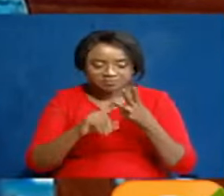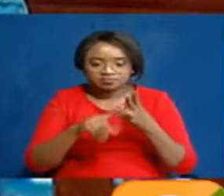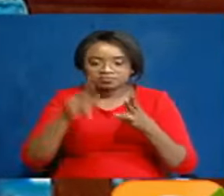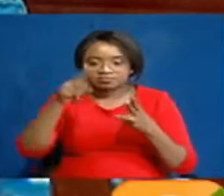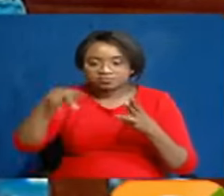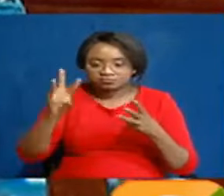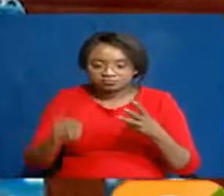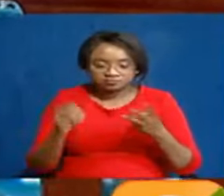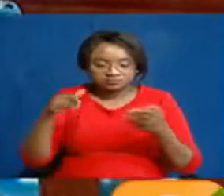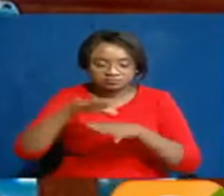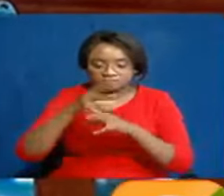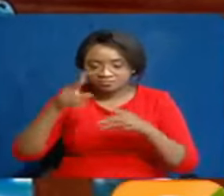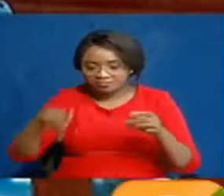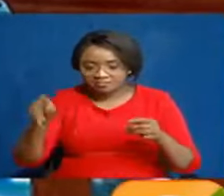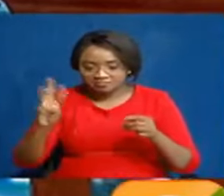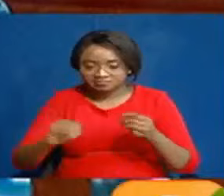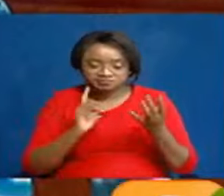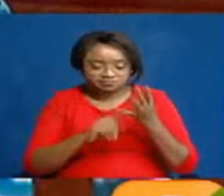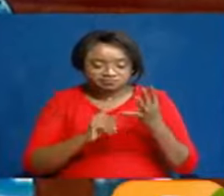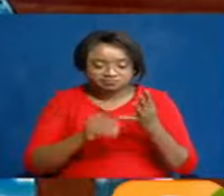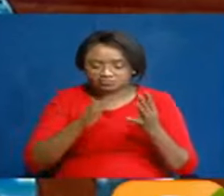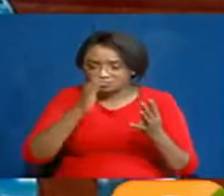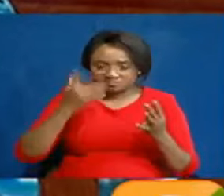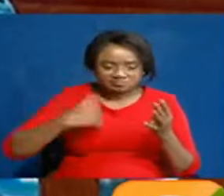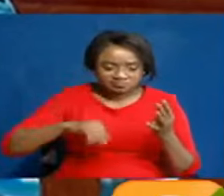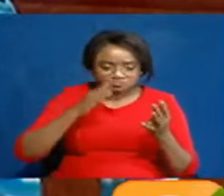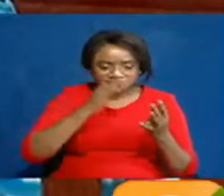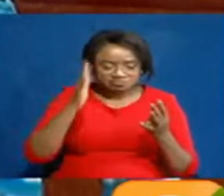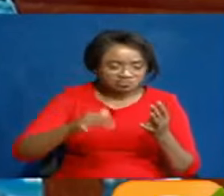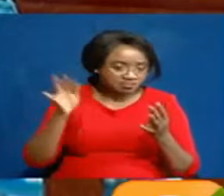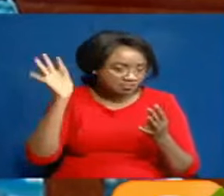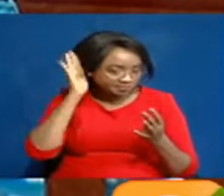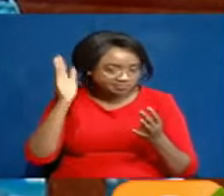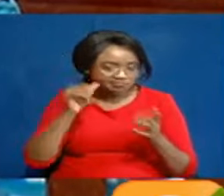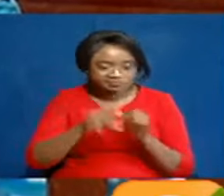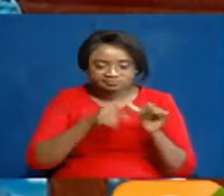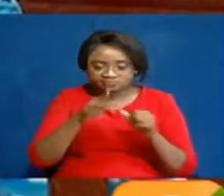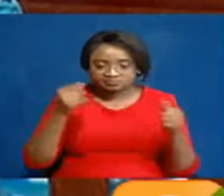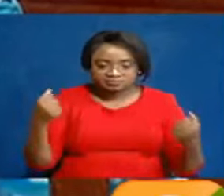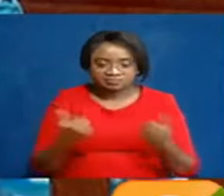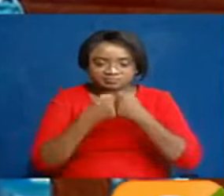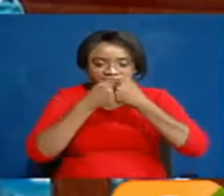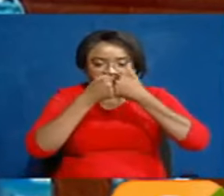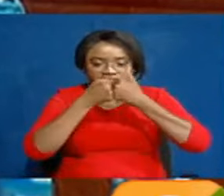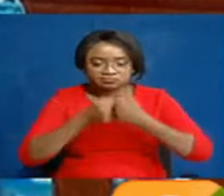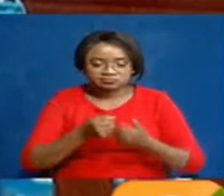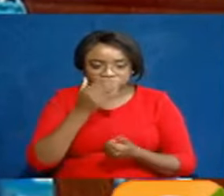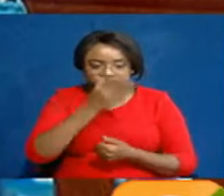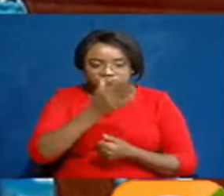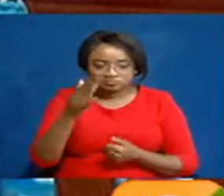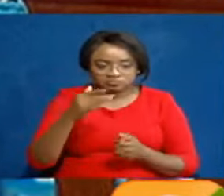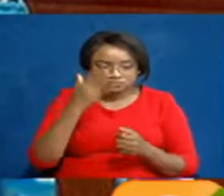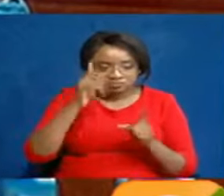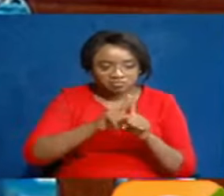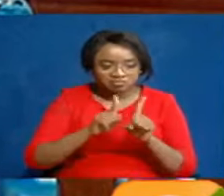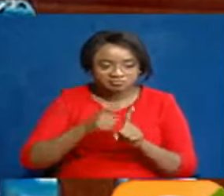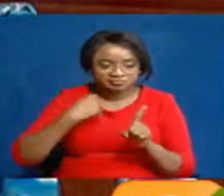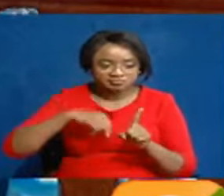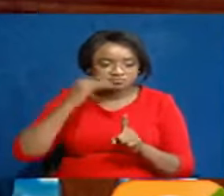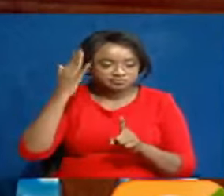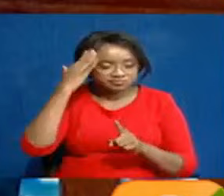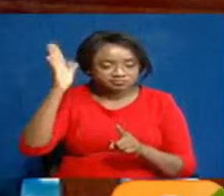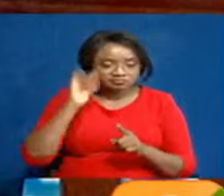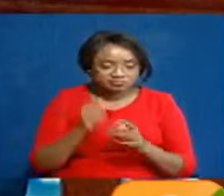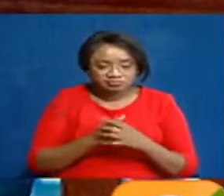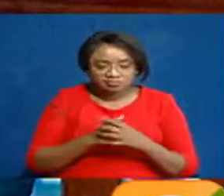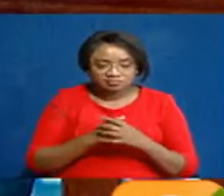ministers. We never hear of these kinds of altercations and imbroglio from other parts of the